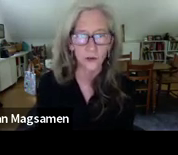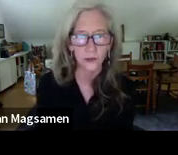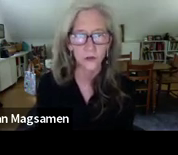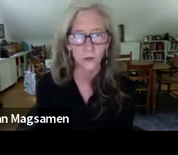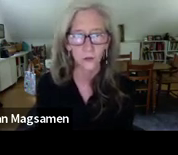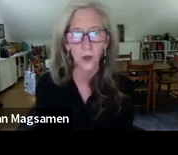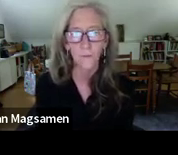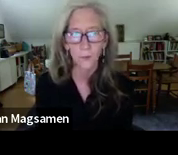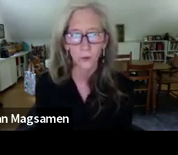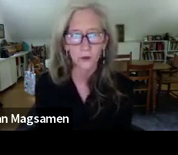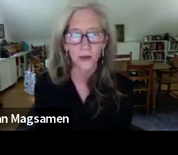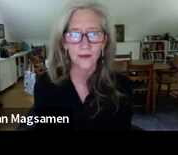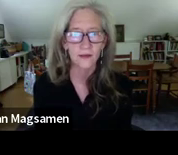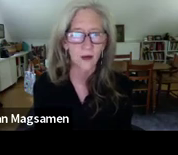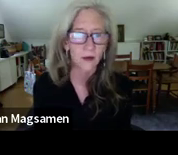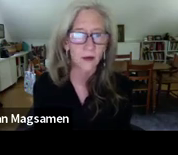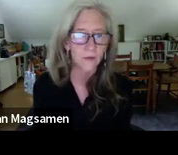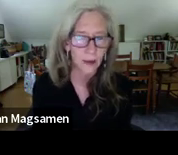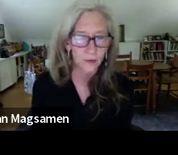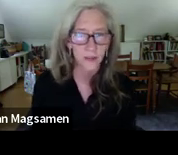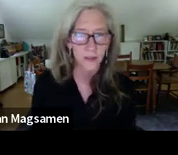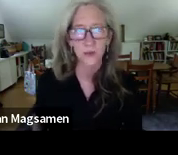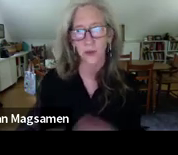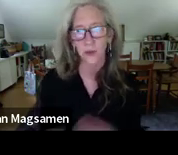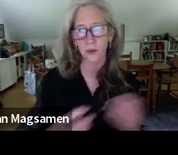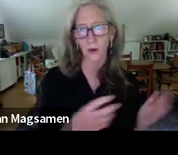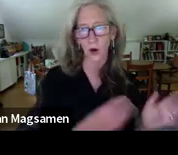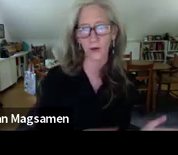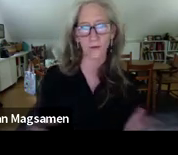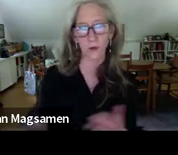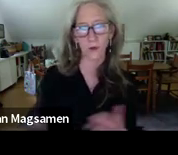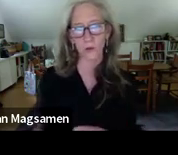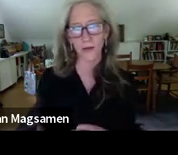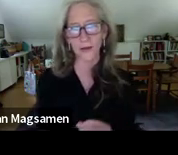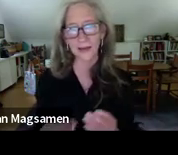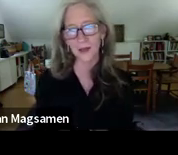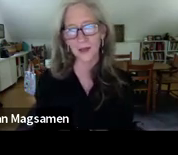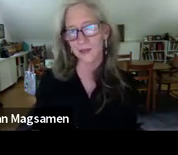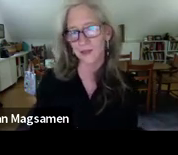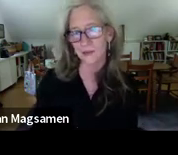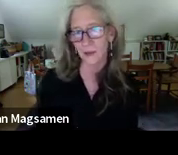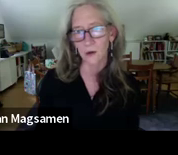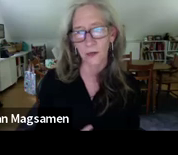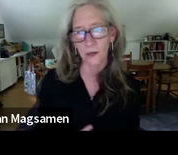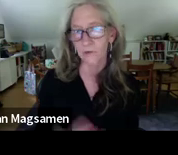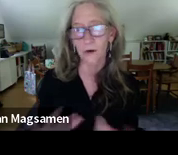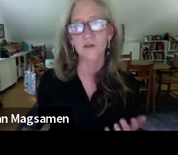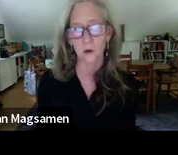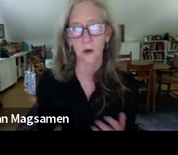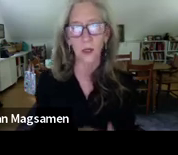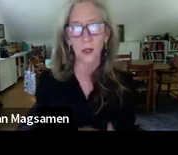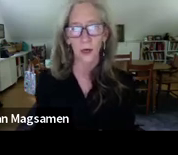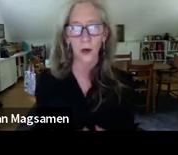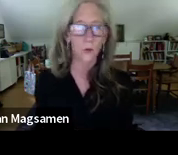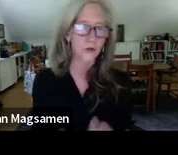are starting to merge and dissolve the boundaries between art and viewers, and engaging our senses and creating very